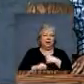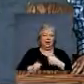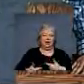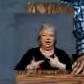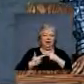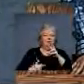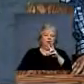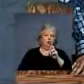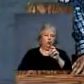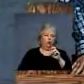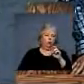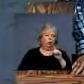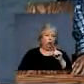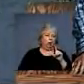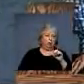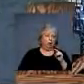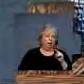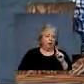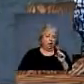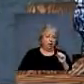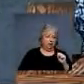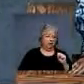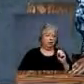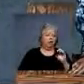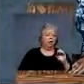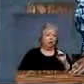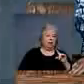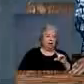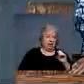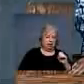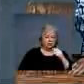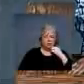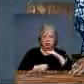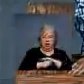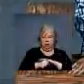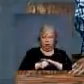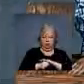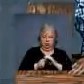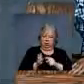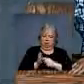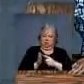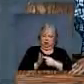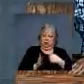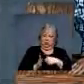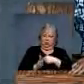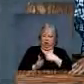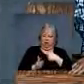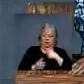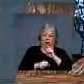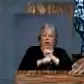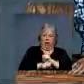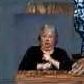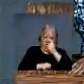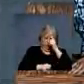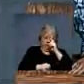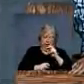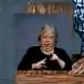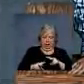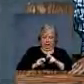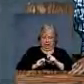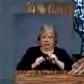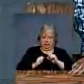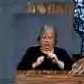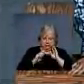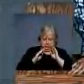of the Woodlands Edge neighborhood, and I think sometimes we have a habit of thinking of things very selfishly or personally, and I've tried to take a